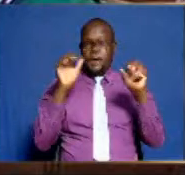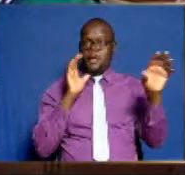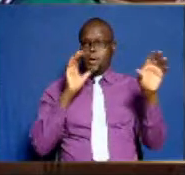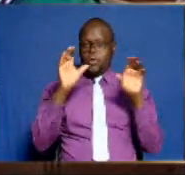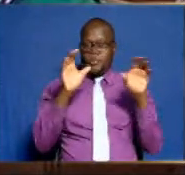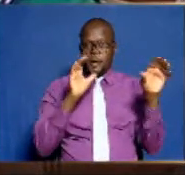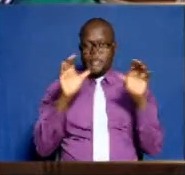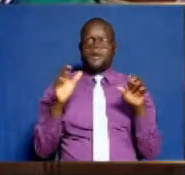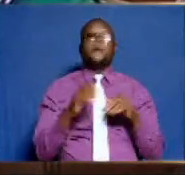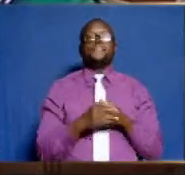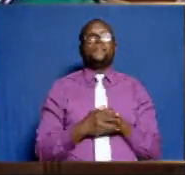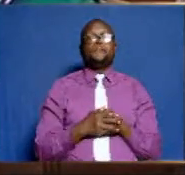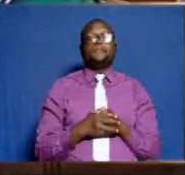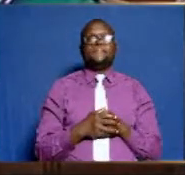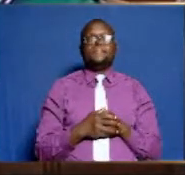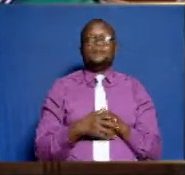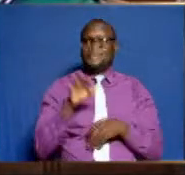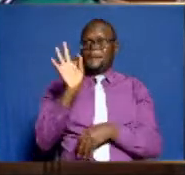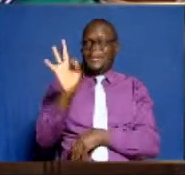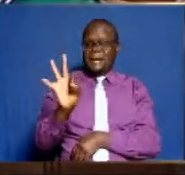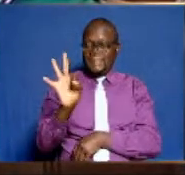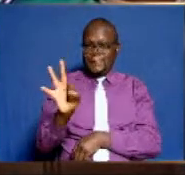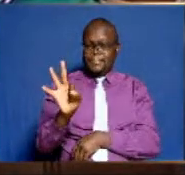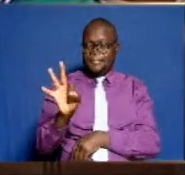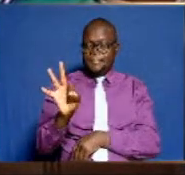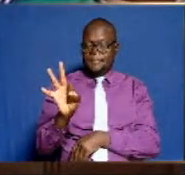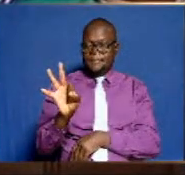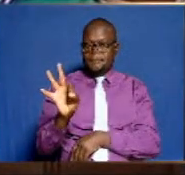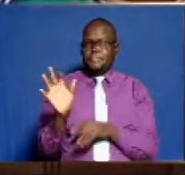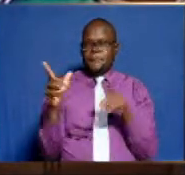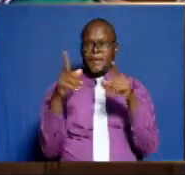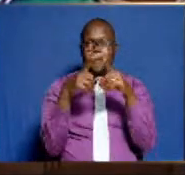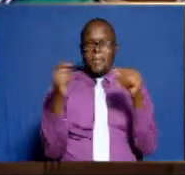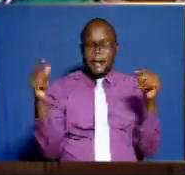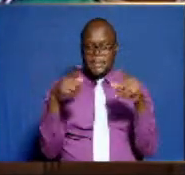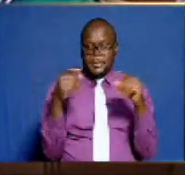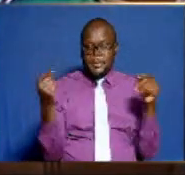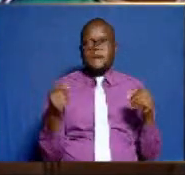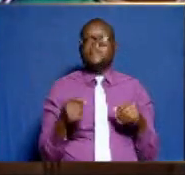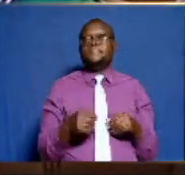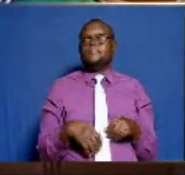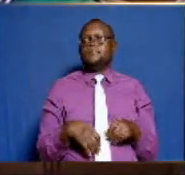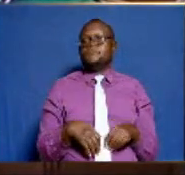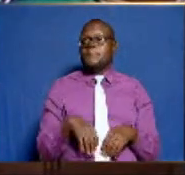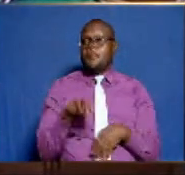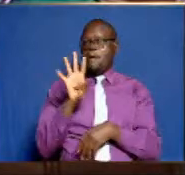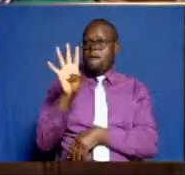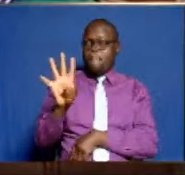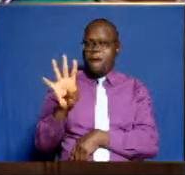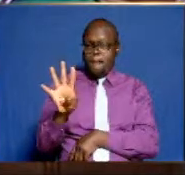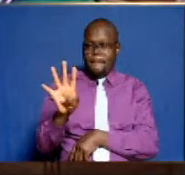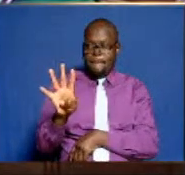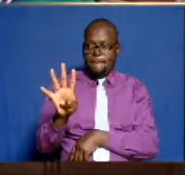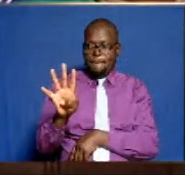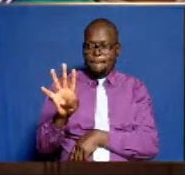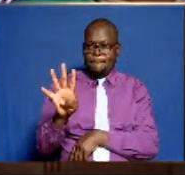chair. Order number 3, messages. Order number